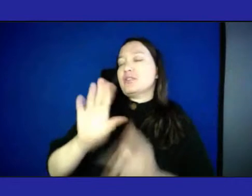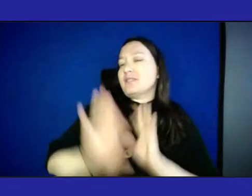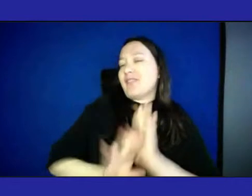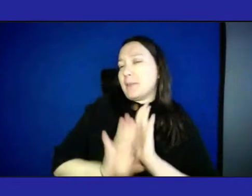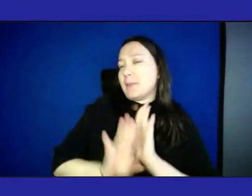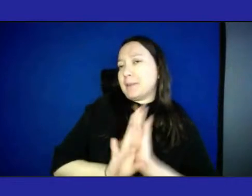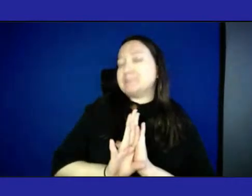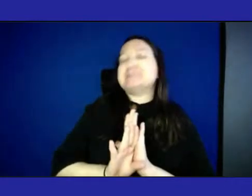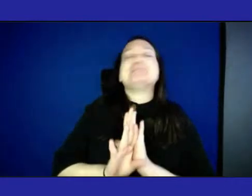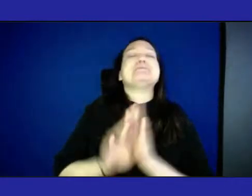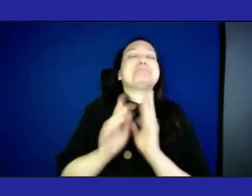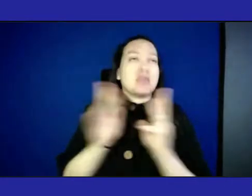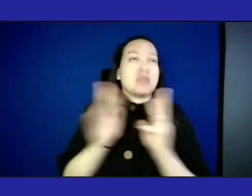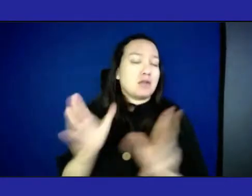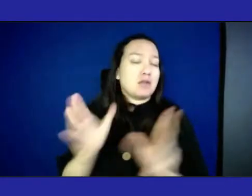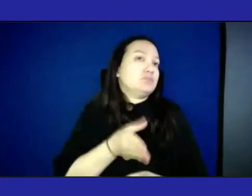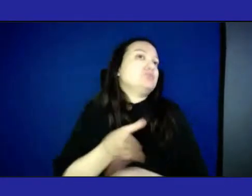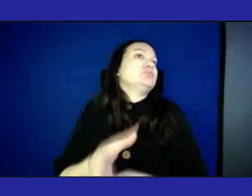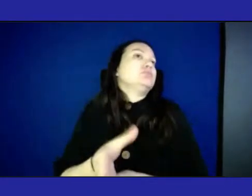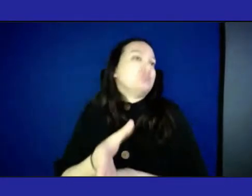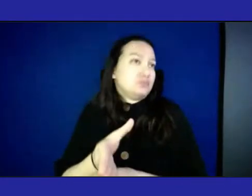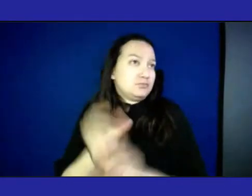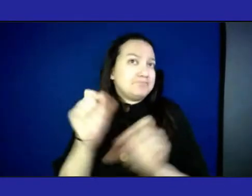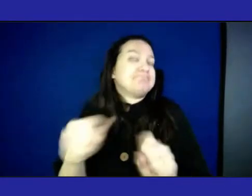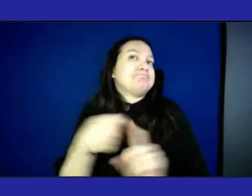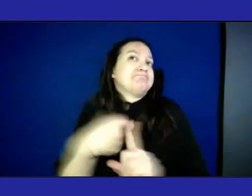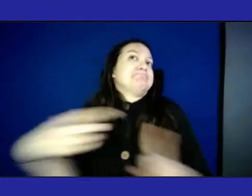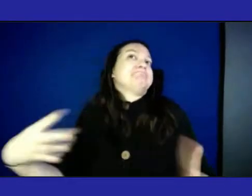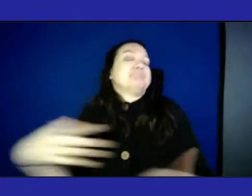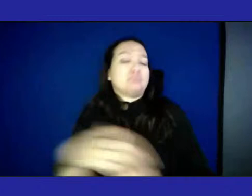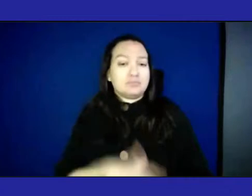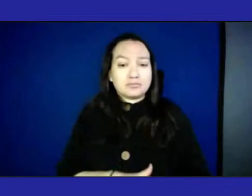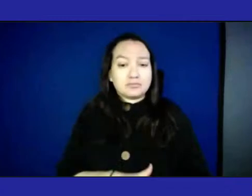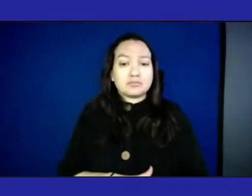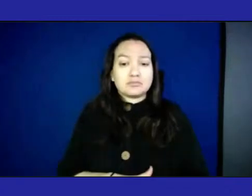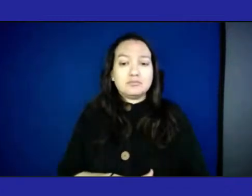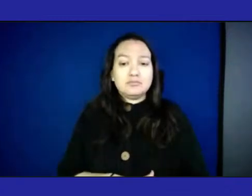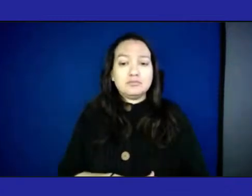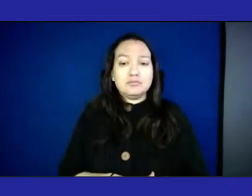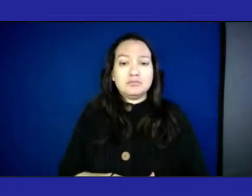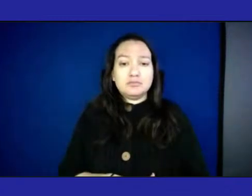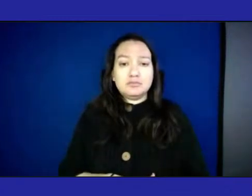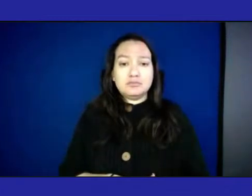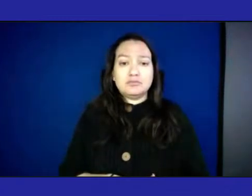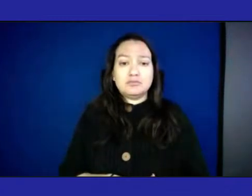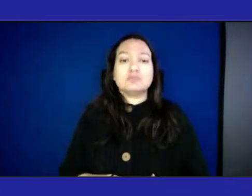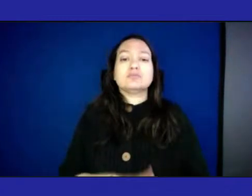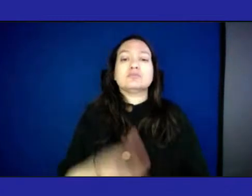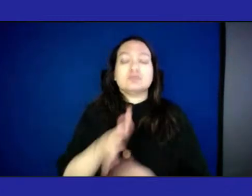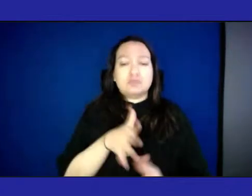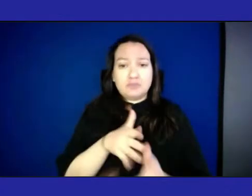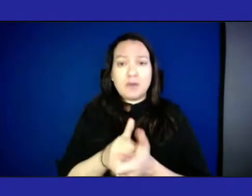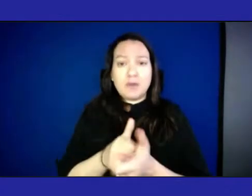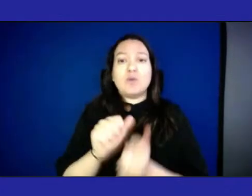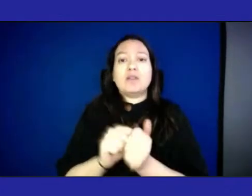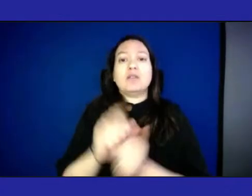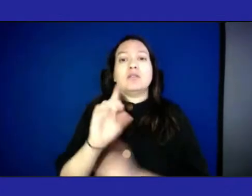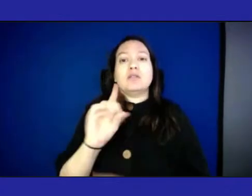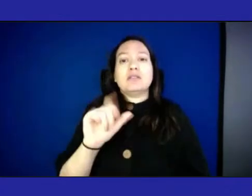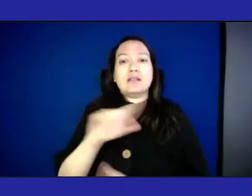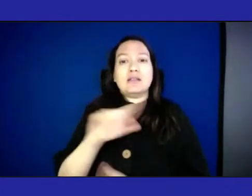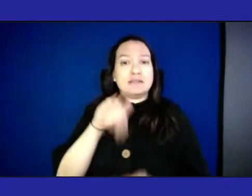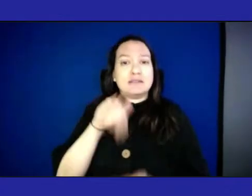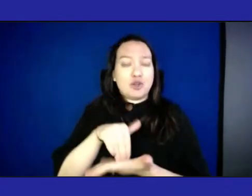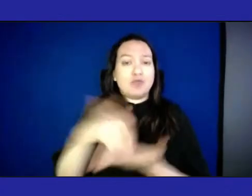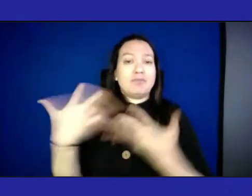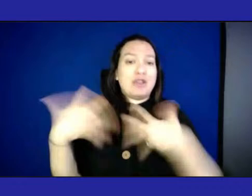Lots in that area to unpack. Just wanted to bring up the board up to date on our data center migration. We